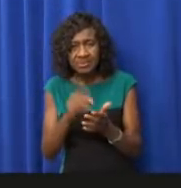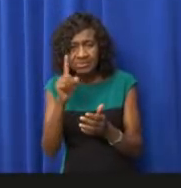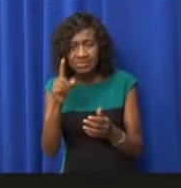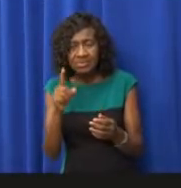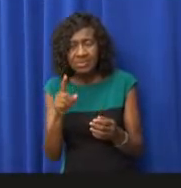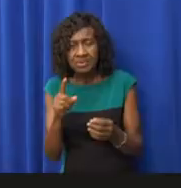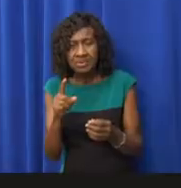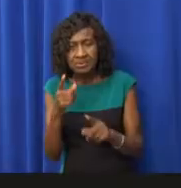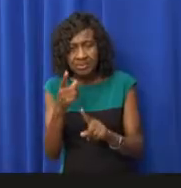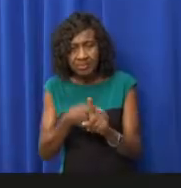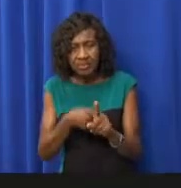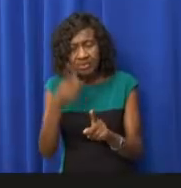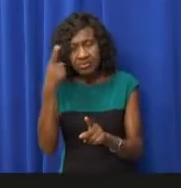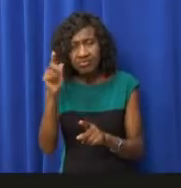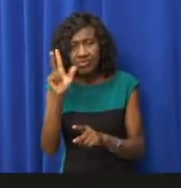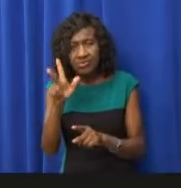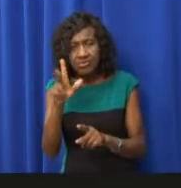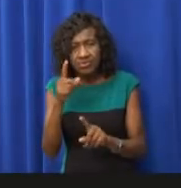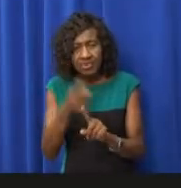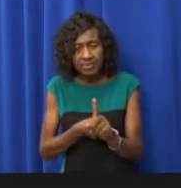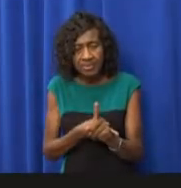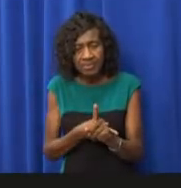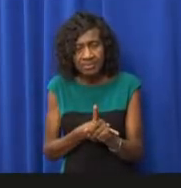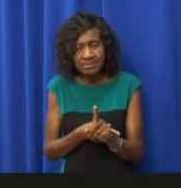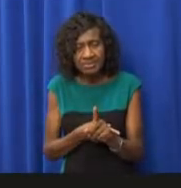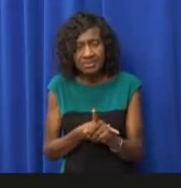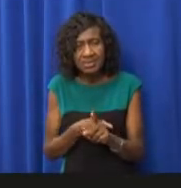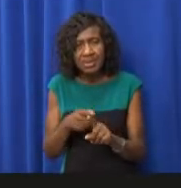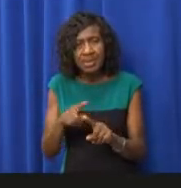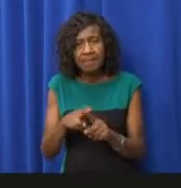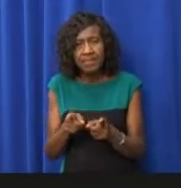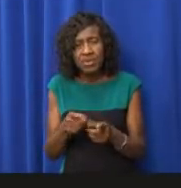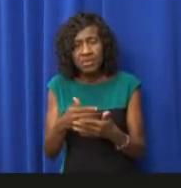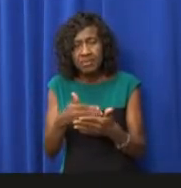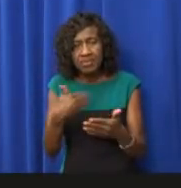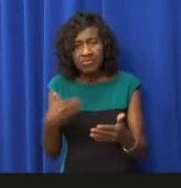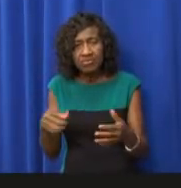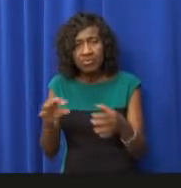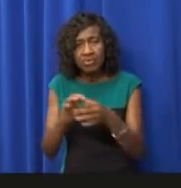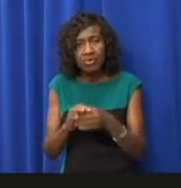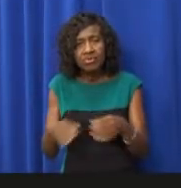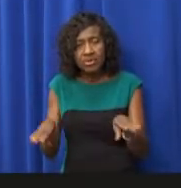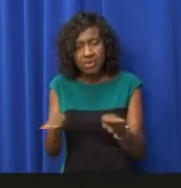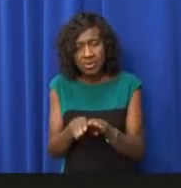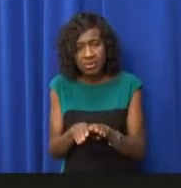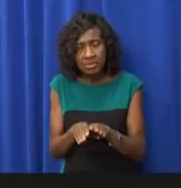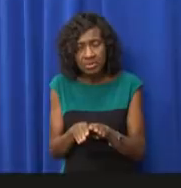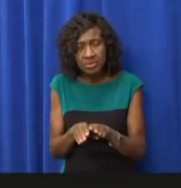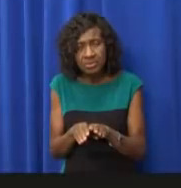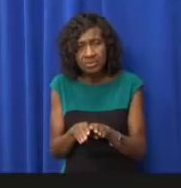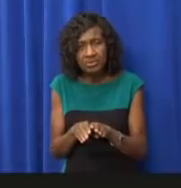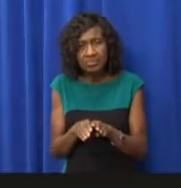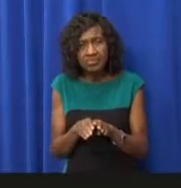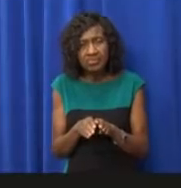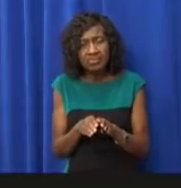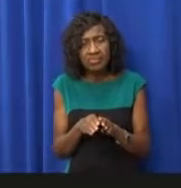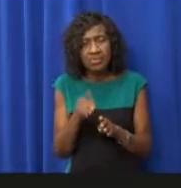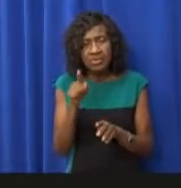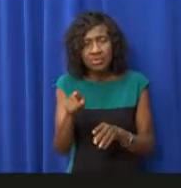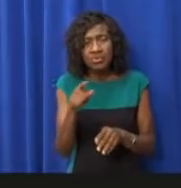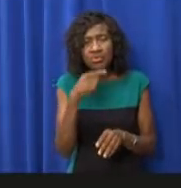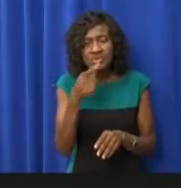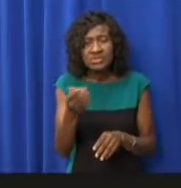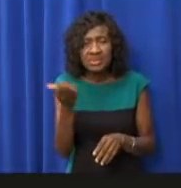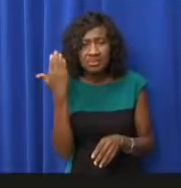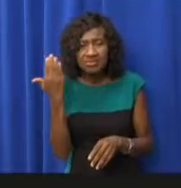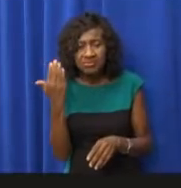you've got 1,000 people registered. But yet before the lockdown and everything, yourself and the tourism minister repeatedly said